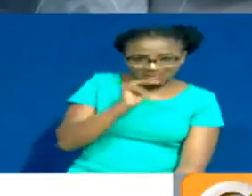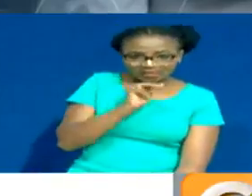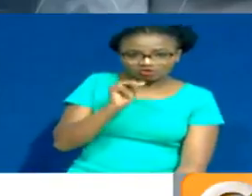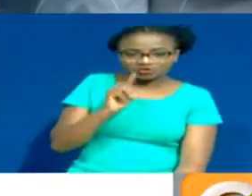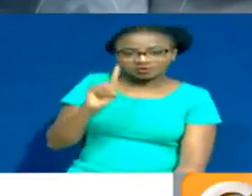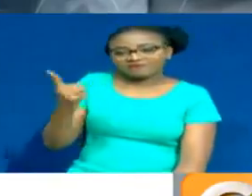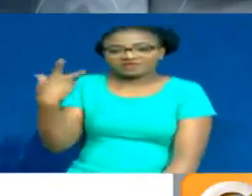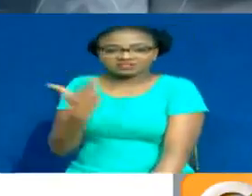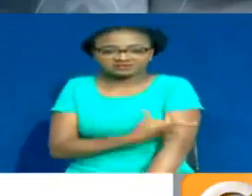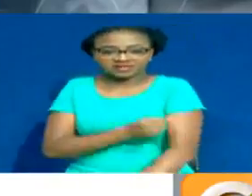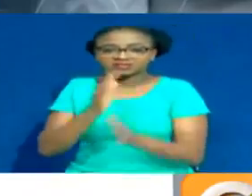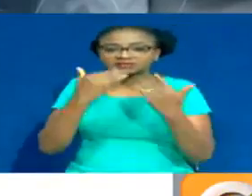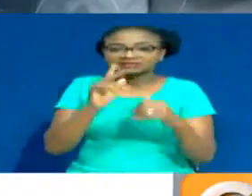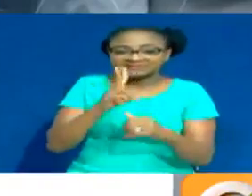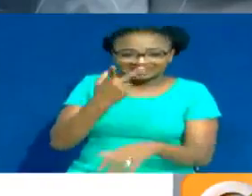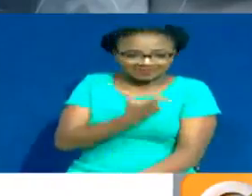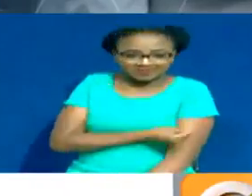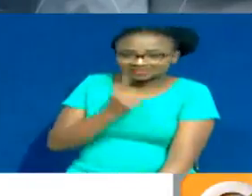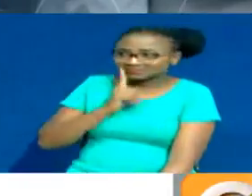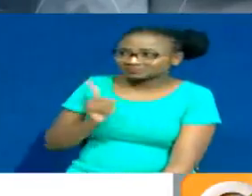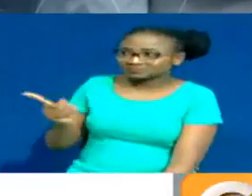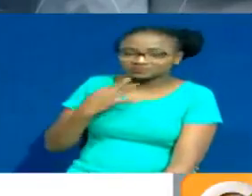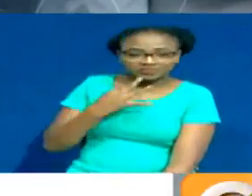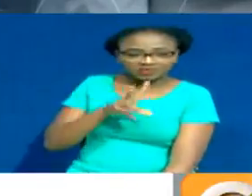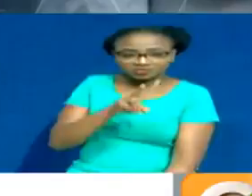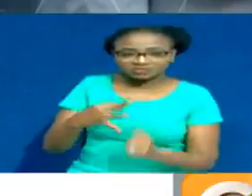1,005,901 being the first dose and